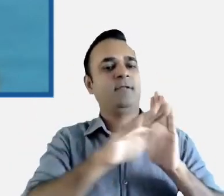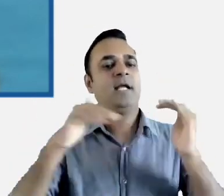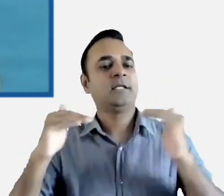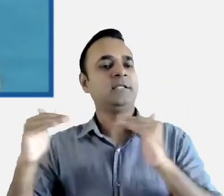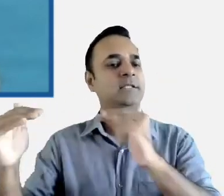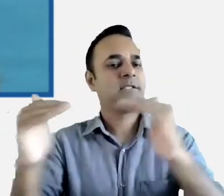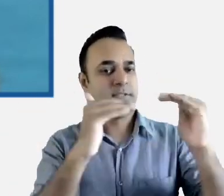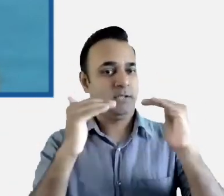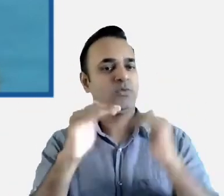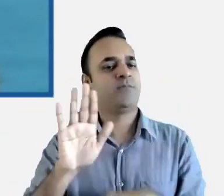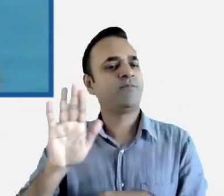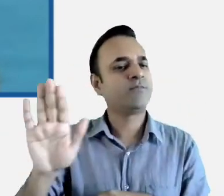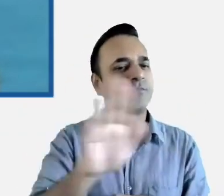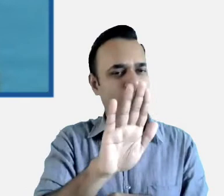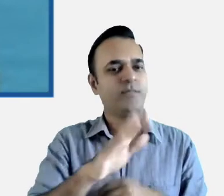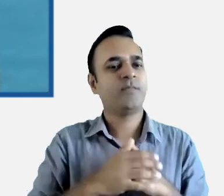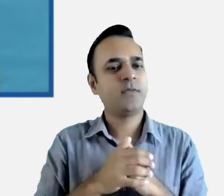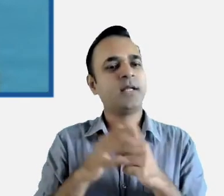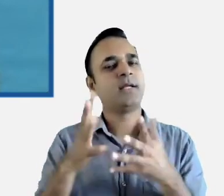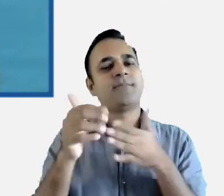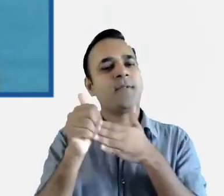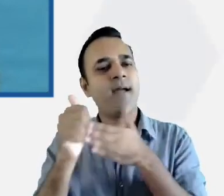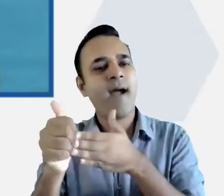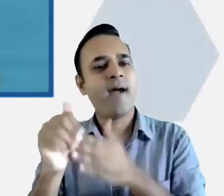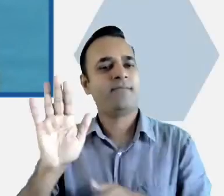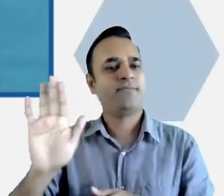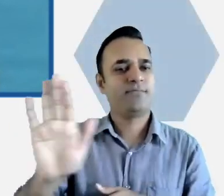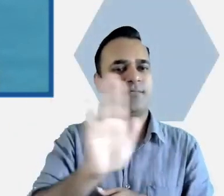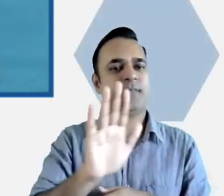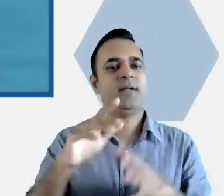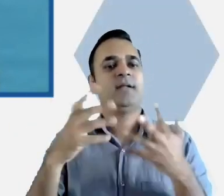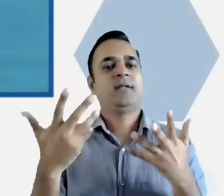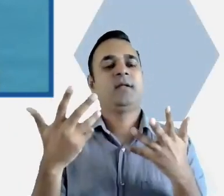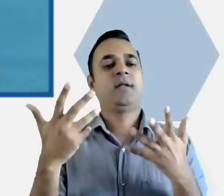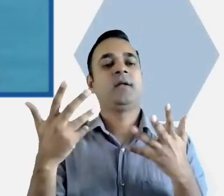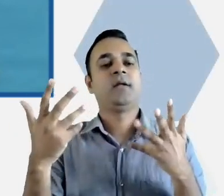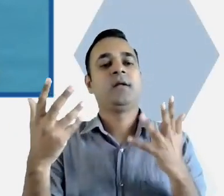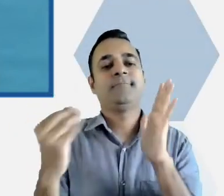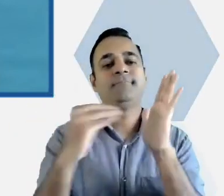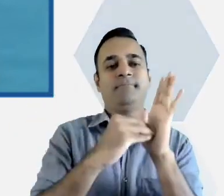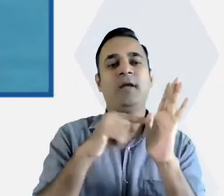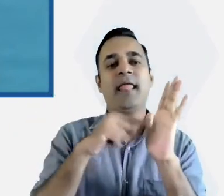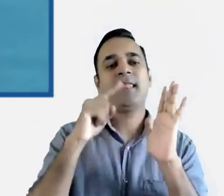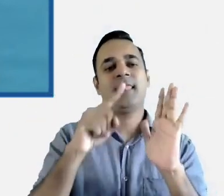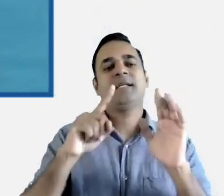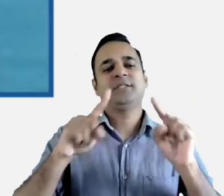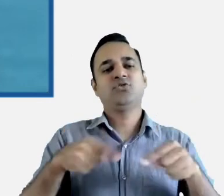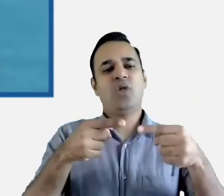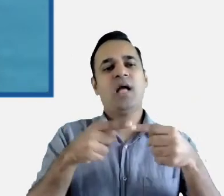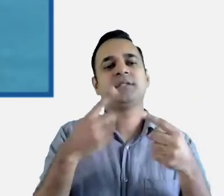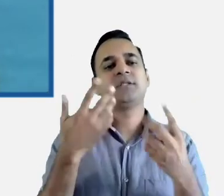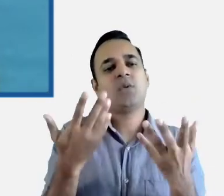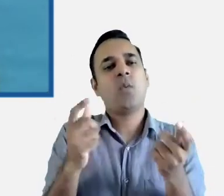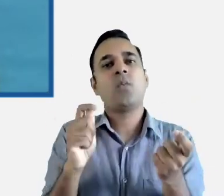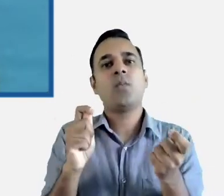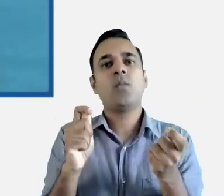so rapidly that if we don't make progress urgently, then we are going to miss the opportunity to make resilient